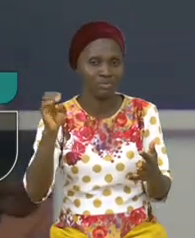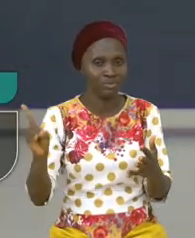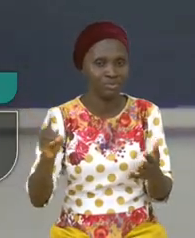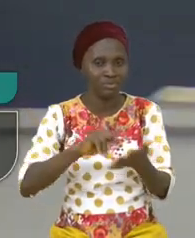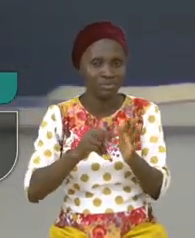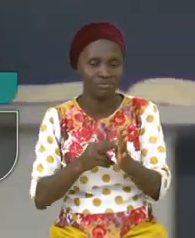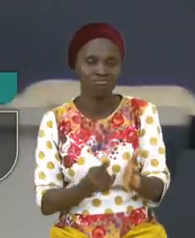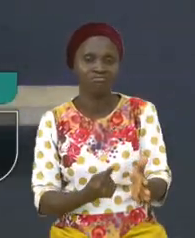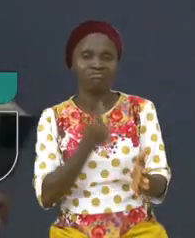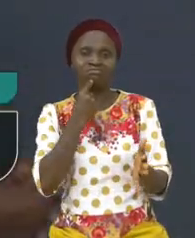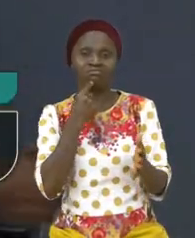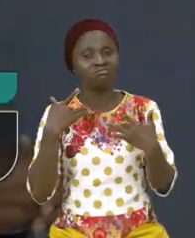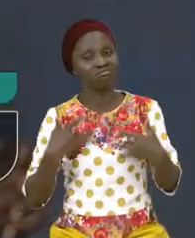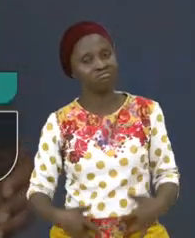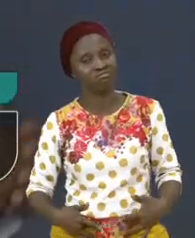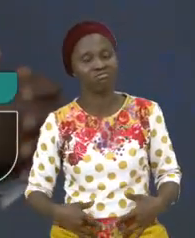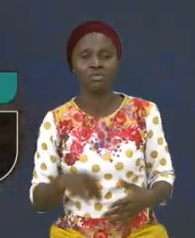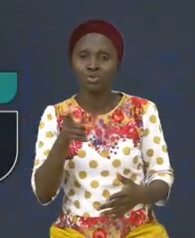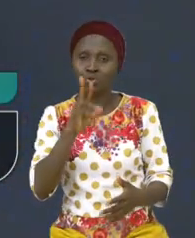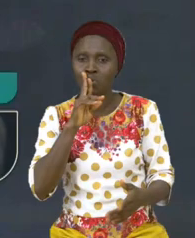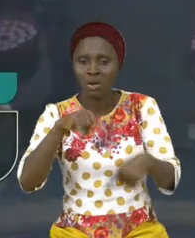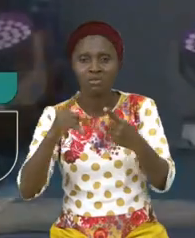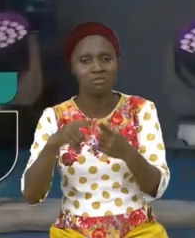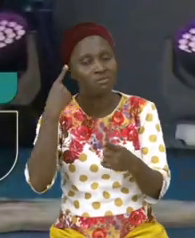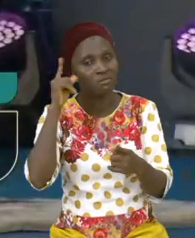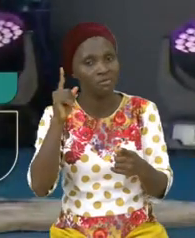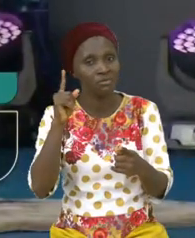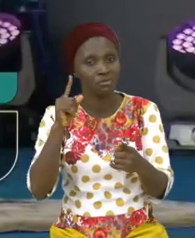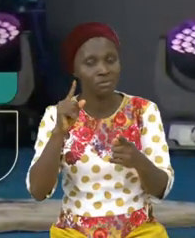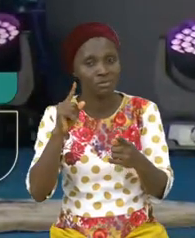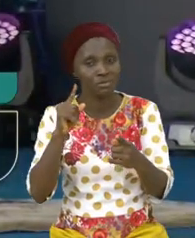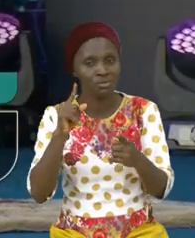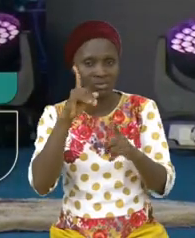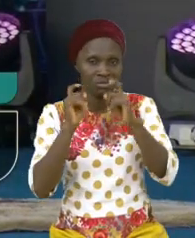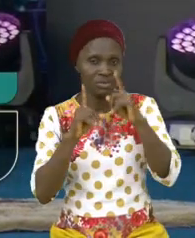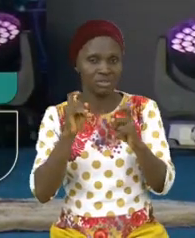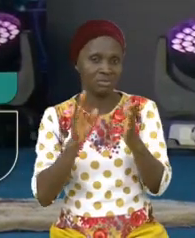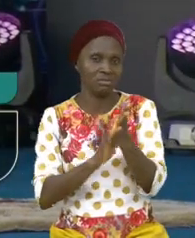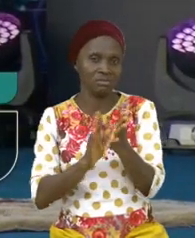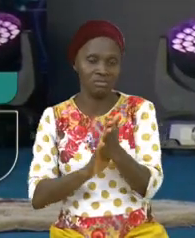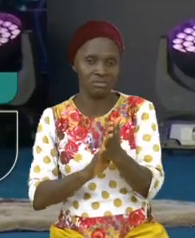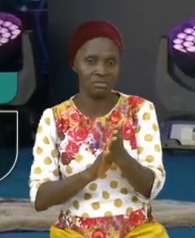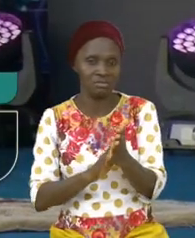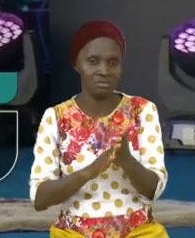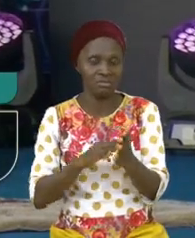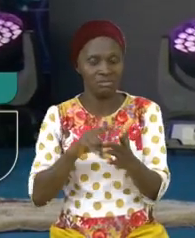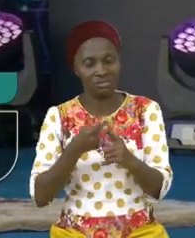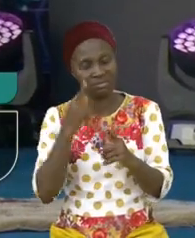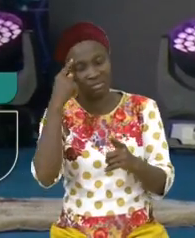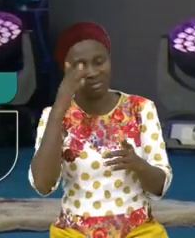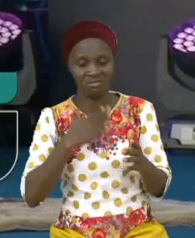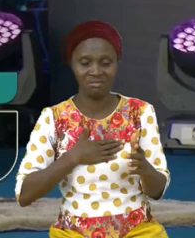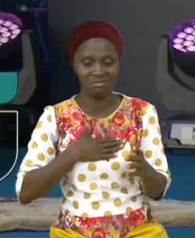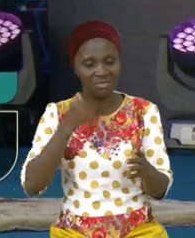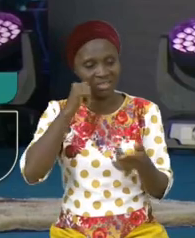You're going for an exam. My friend, boyfriend, girlfriend disappointed